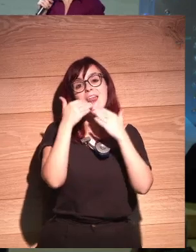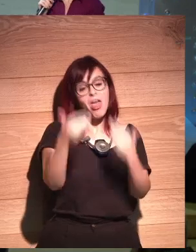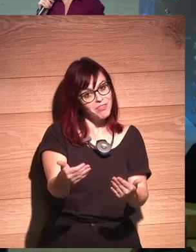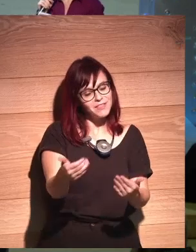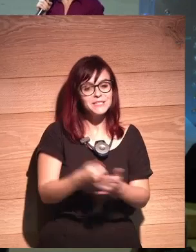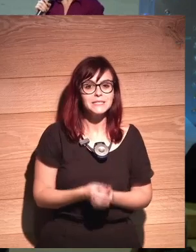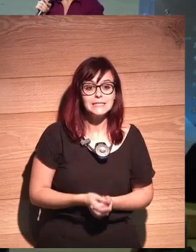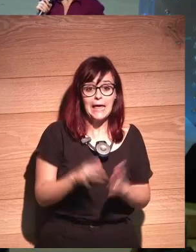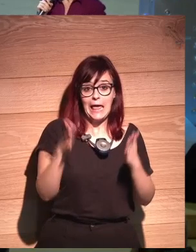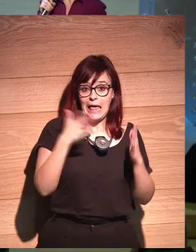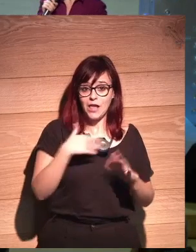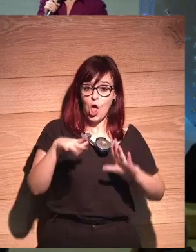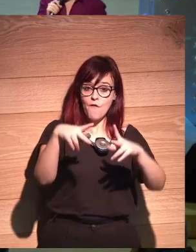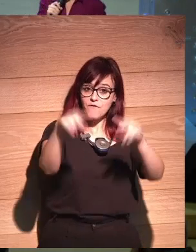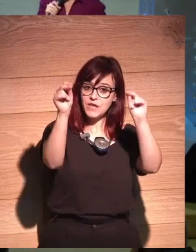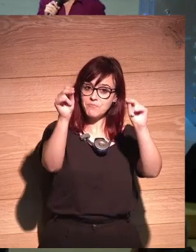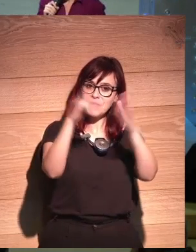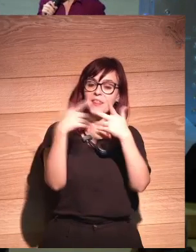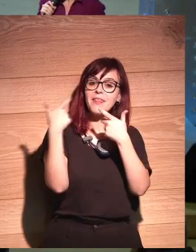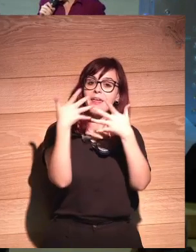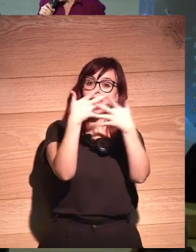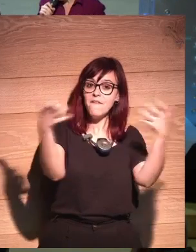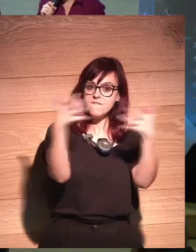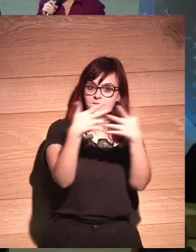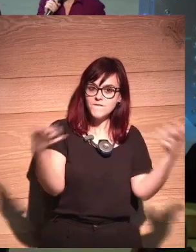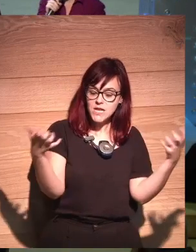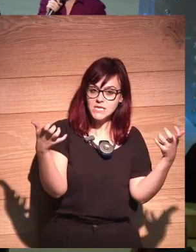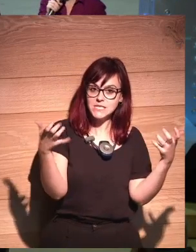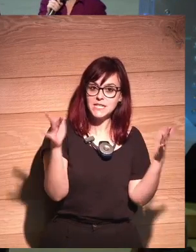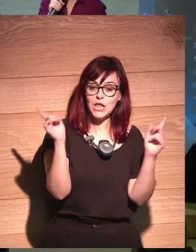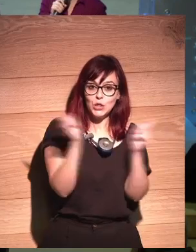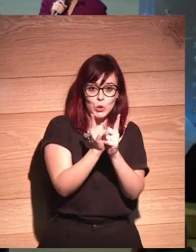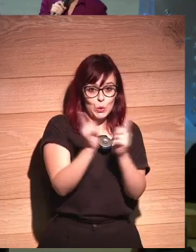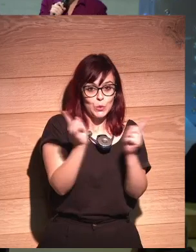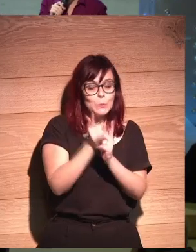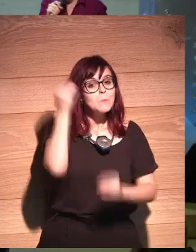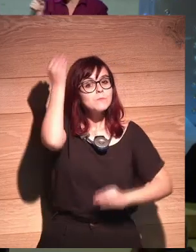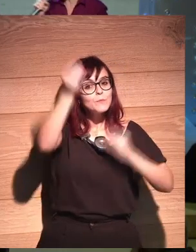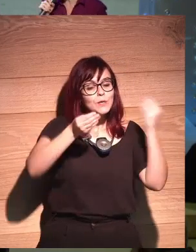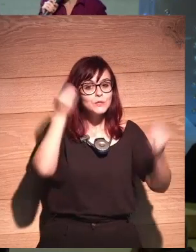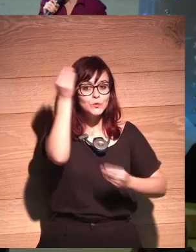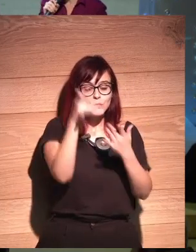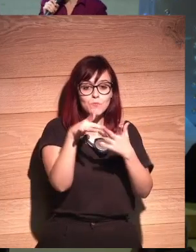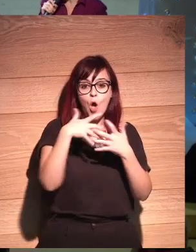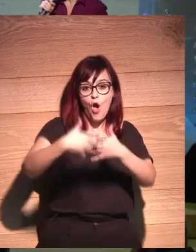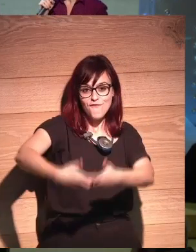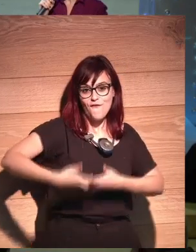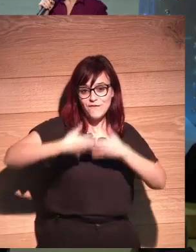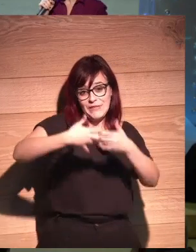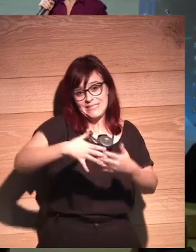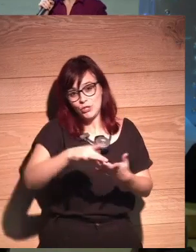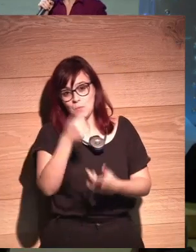No? Yes? No. Well, I would like to close this event with 2